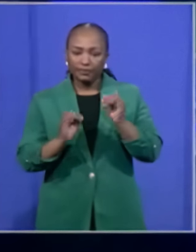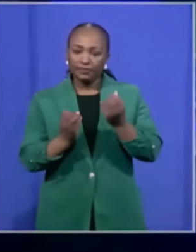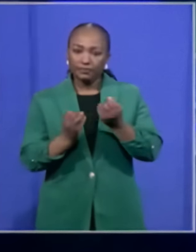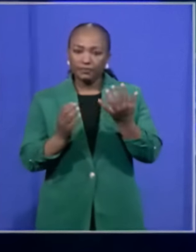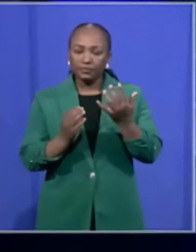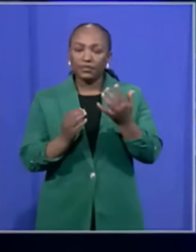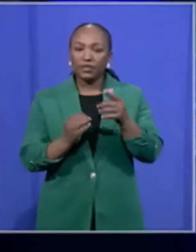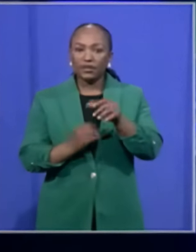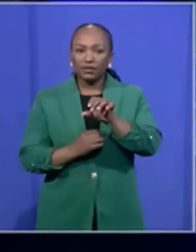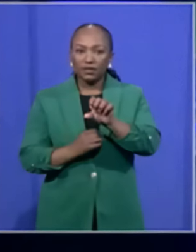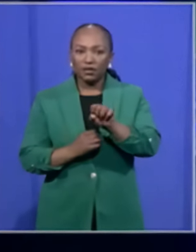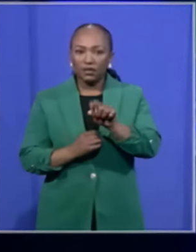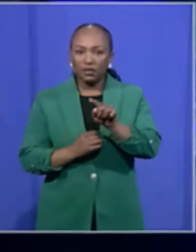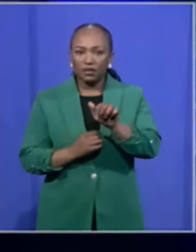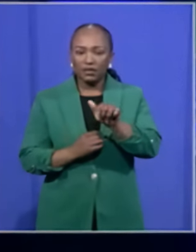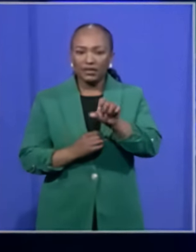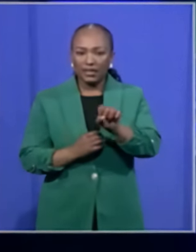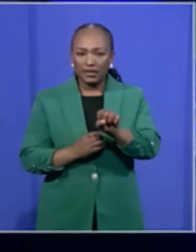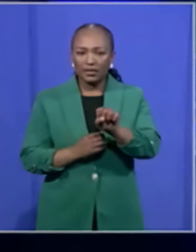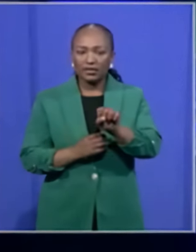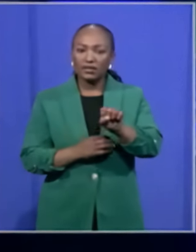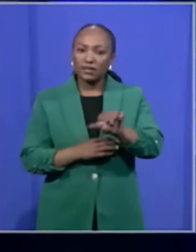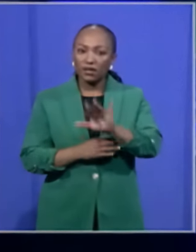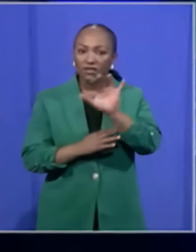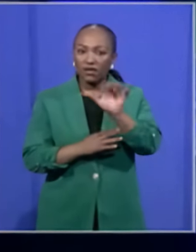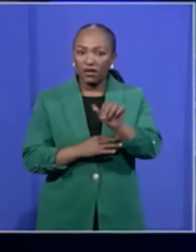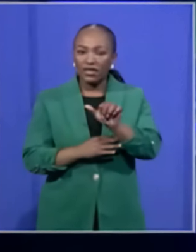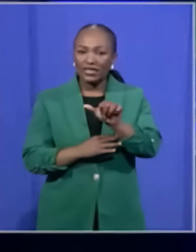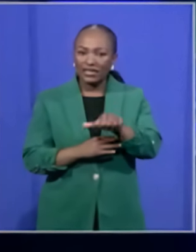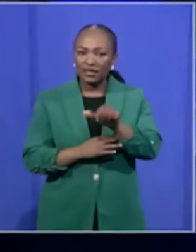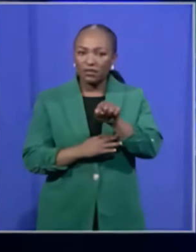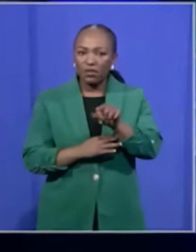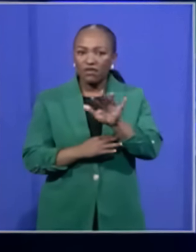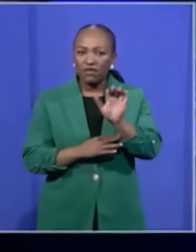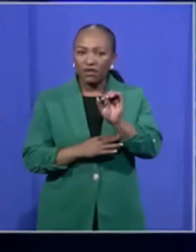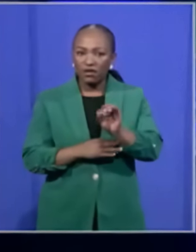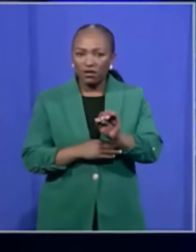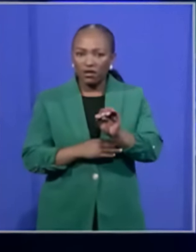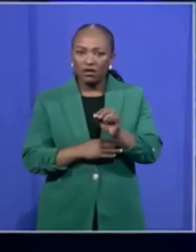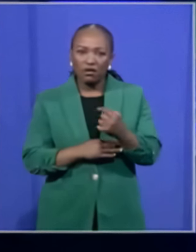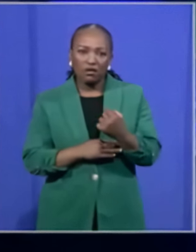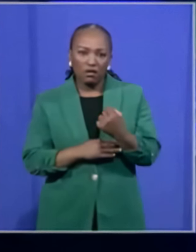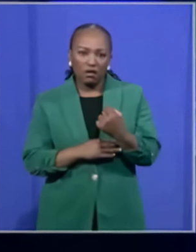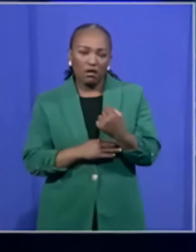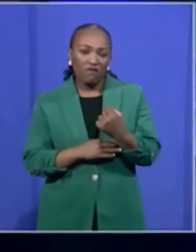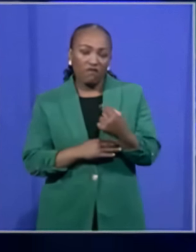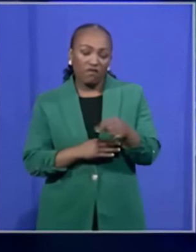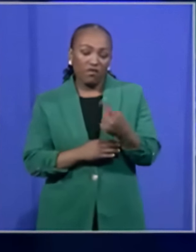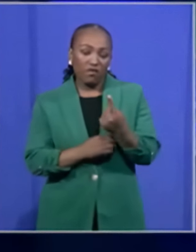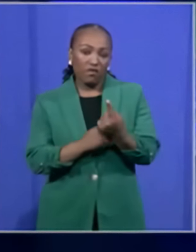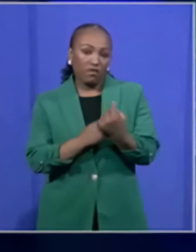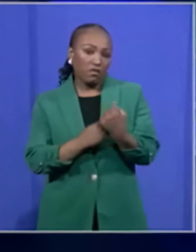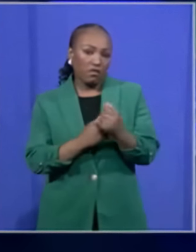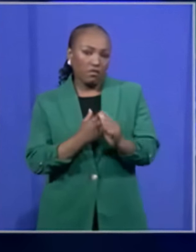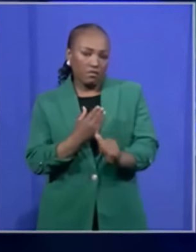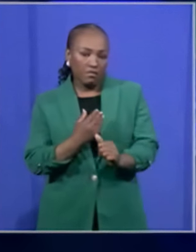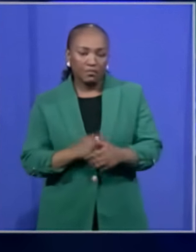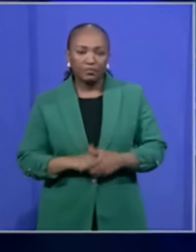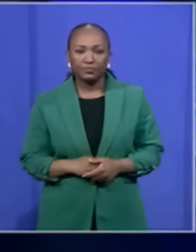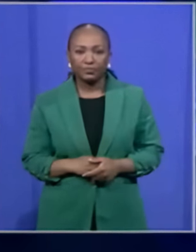South Africa di bontsha palo ya tsona e phahametse ho 16.5 papisong le ka kgwedi ena ngwahola.